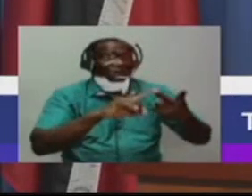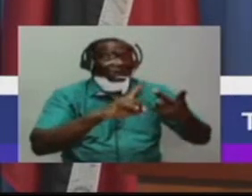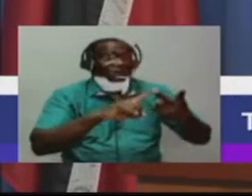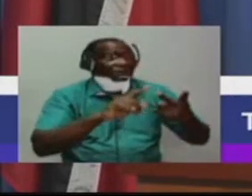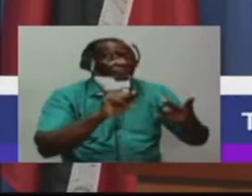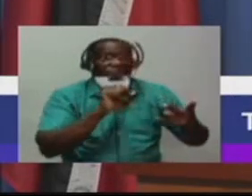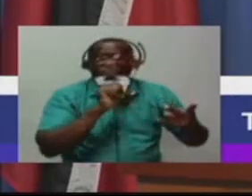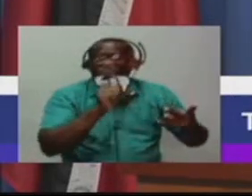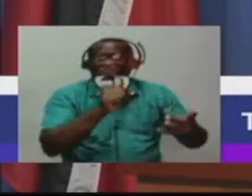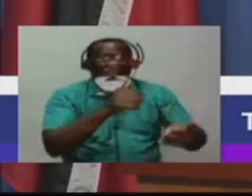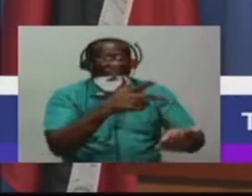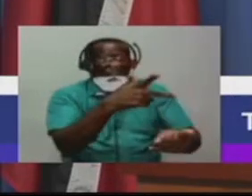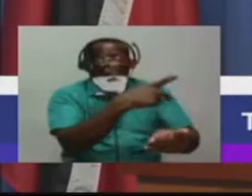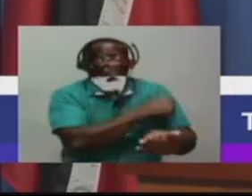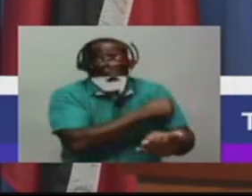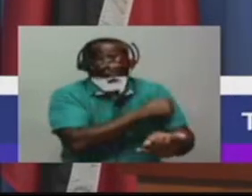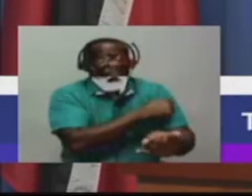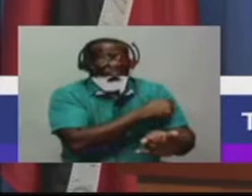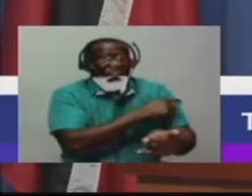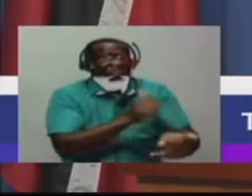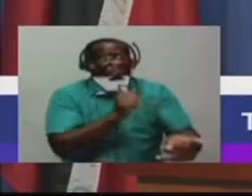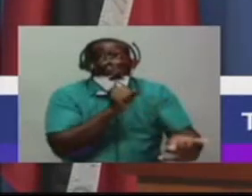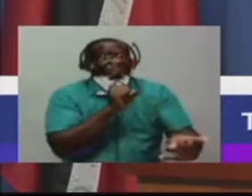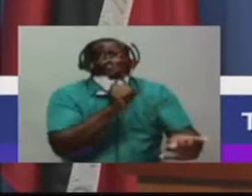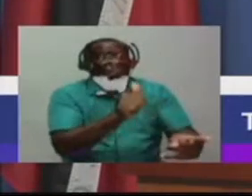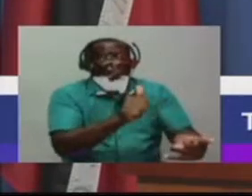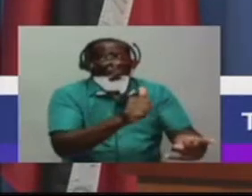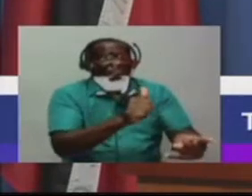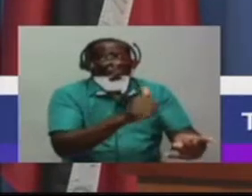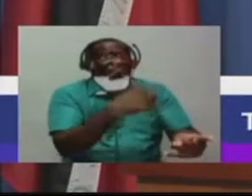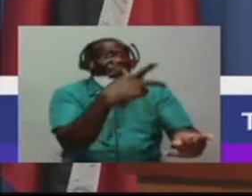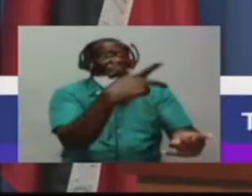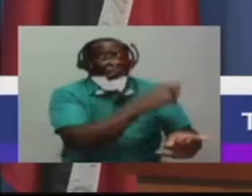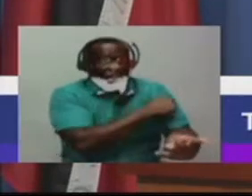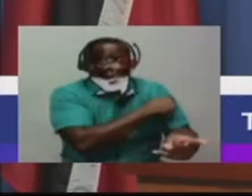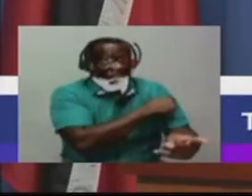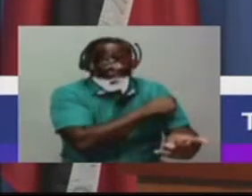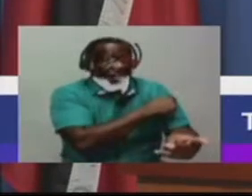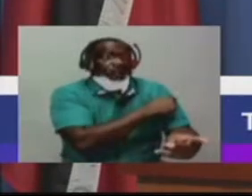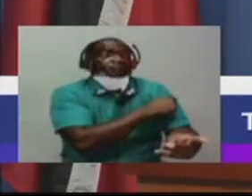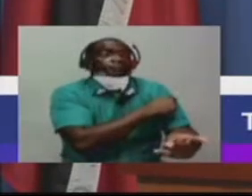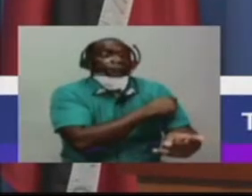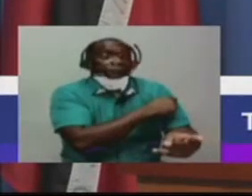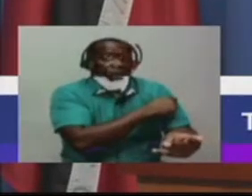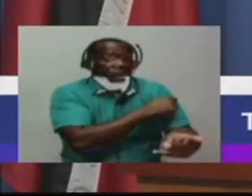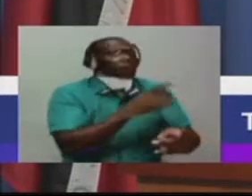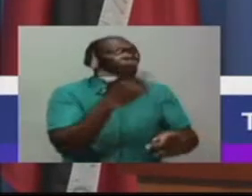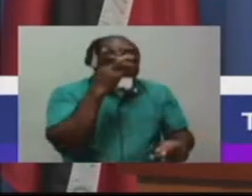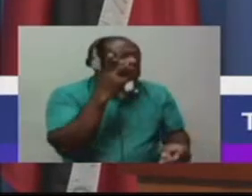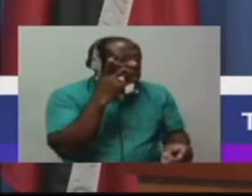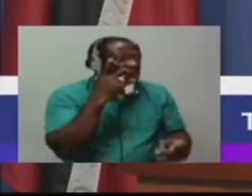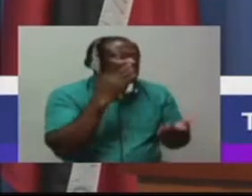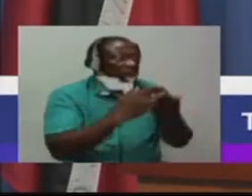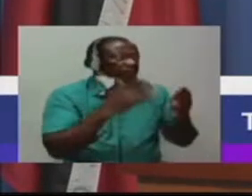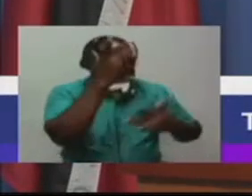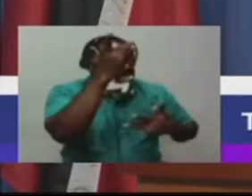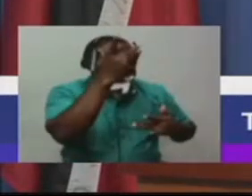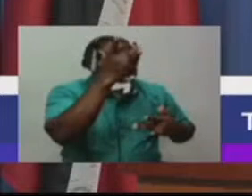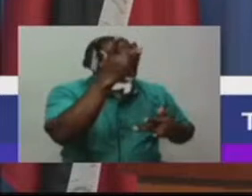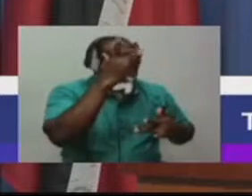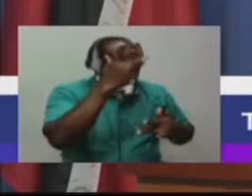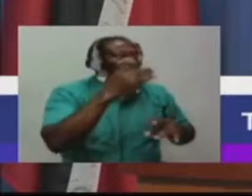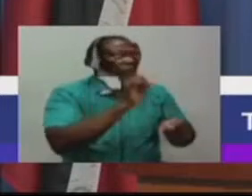are seeing patients in the emergency room who we are able to treat and send home. But there are